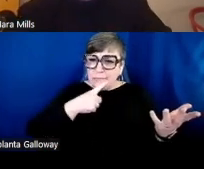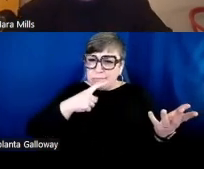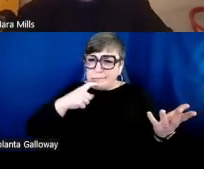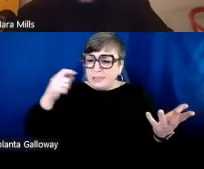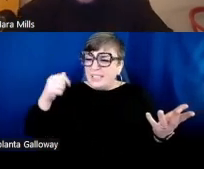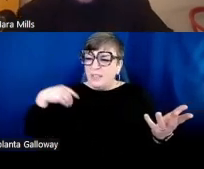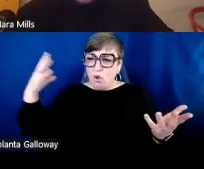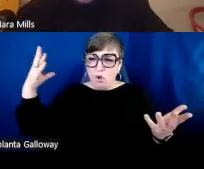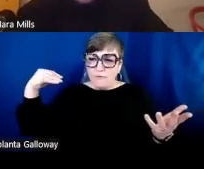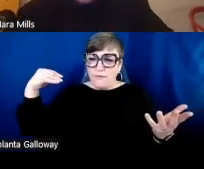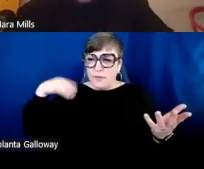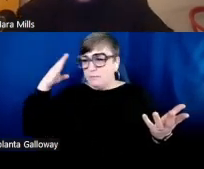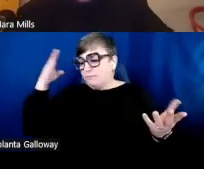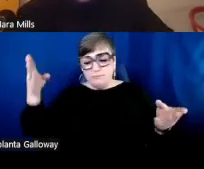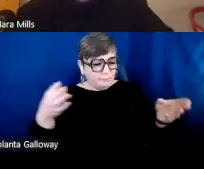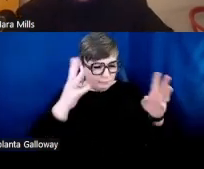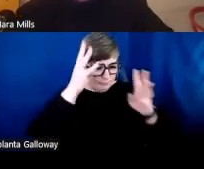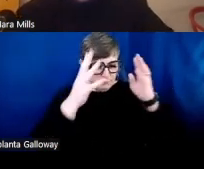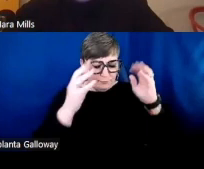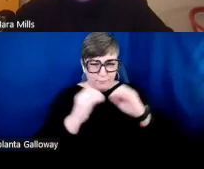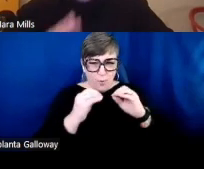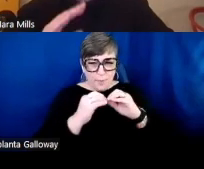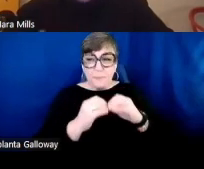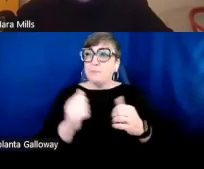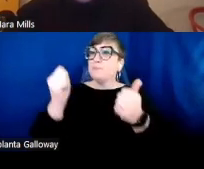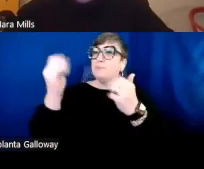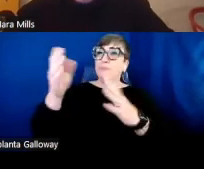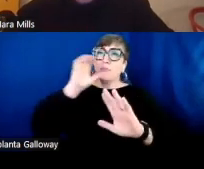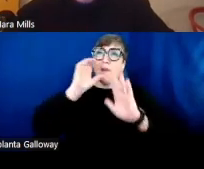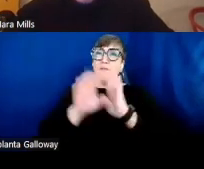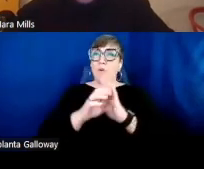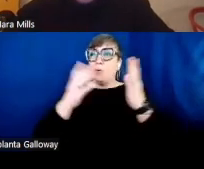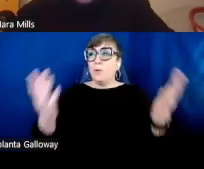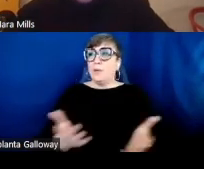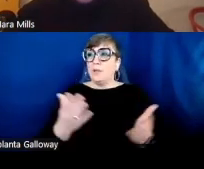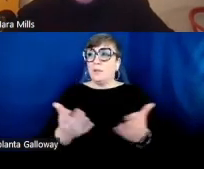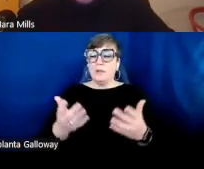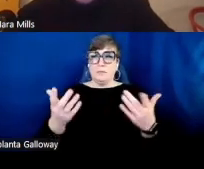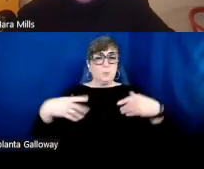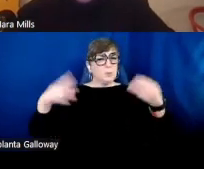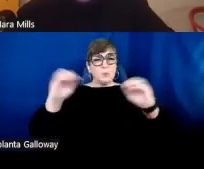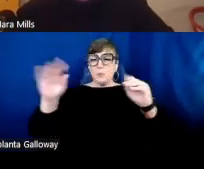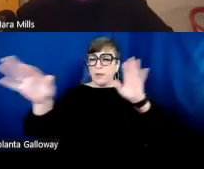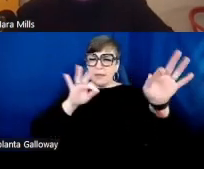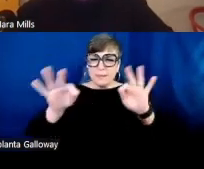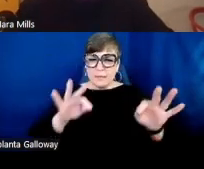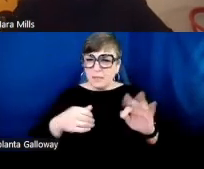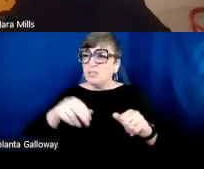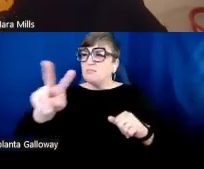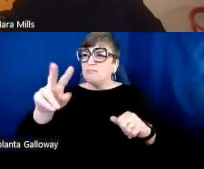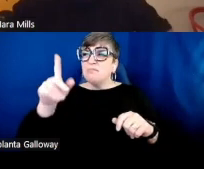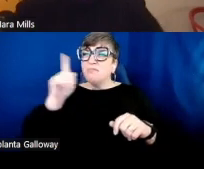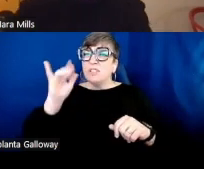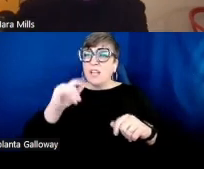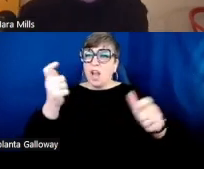um the photo i have here i came across and with no explanation of a larger electronic aid made for